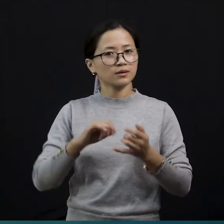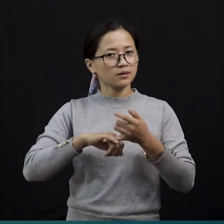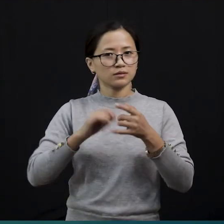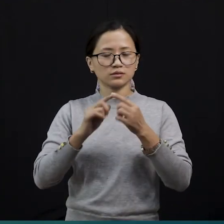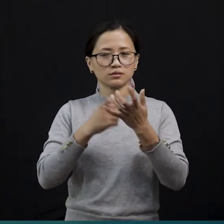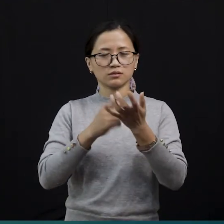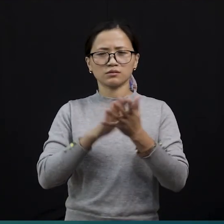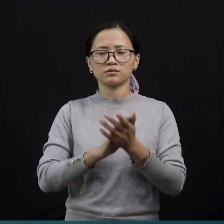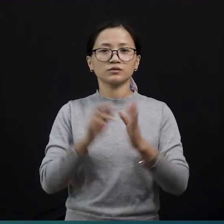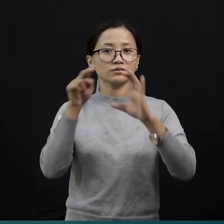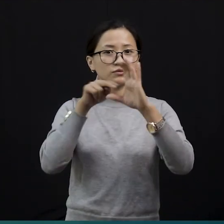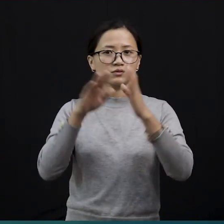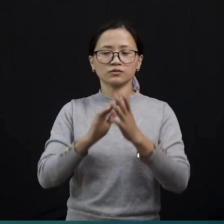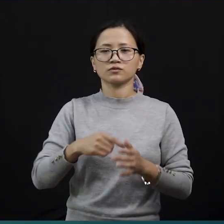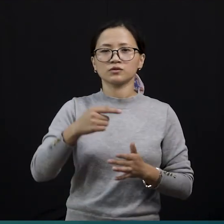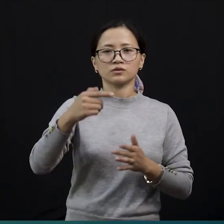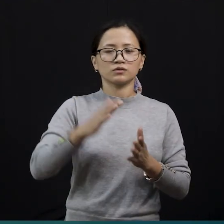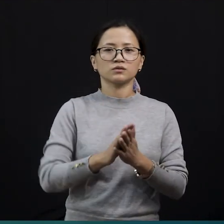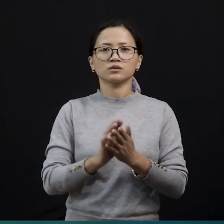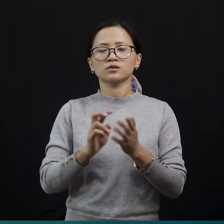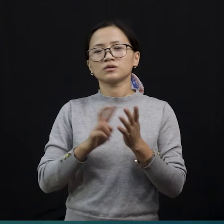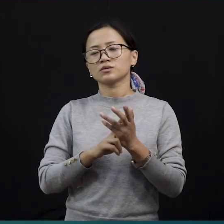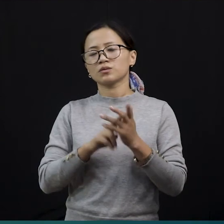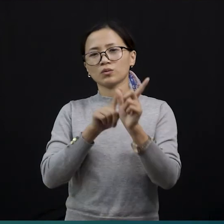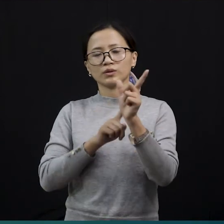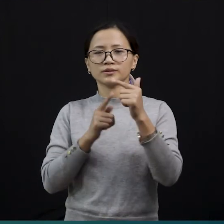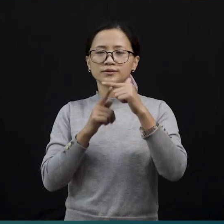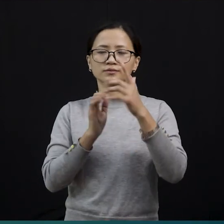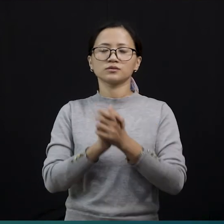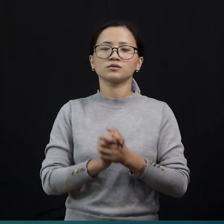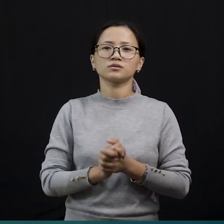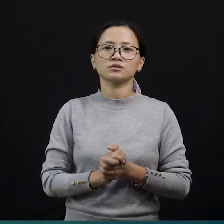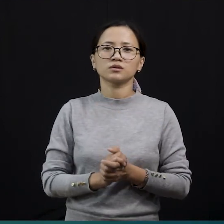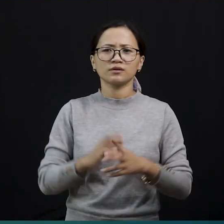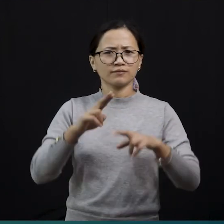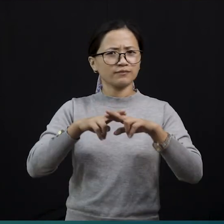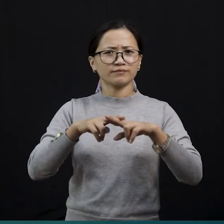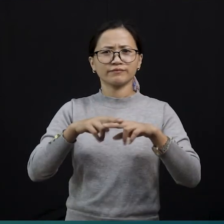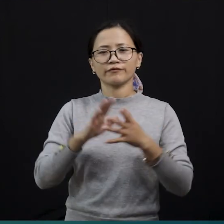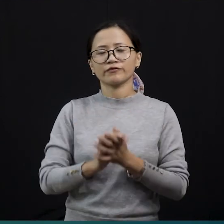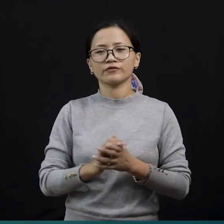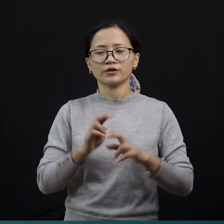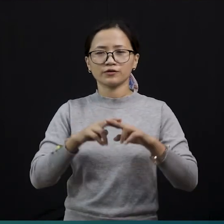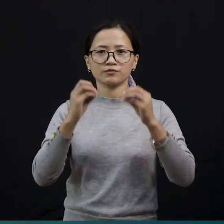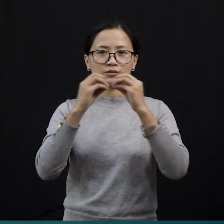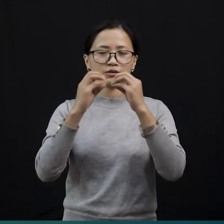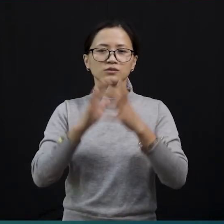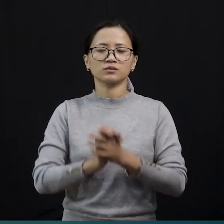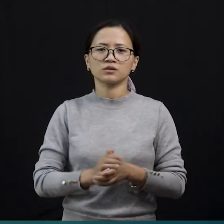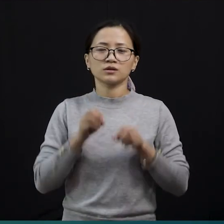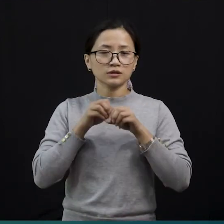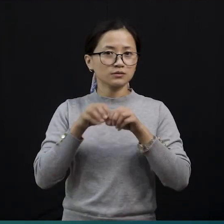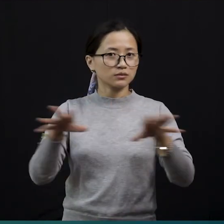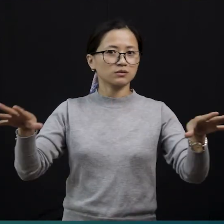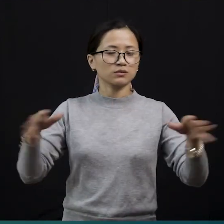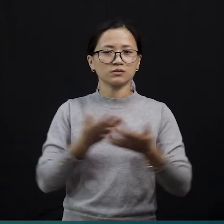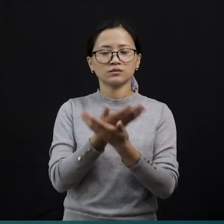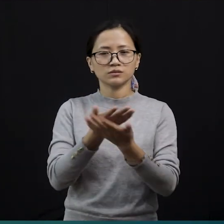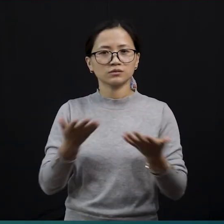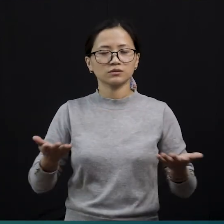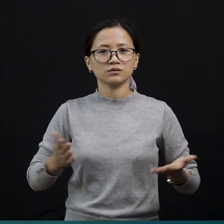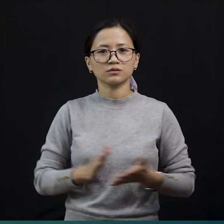whatever videos we are forwarding in the YouTube channel or anywhere in the Facebook and all, and to keep spreading those things,